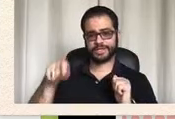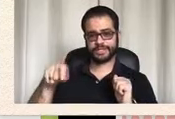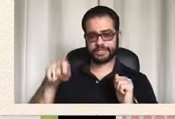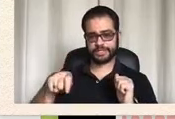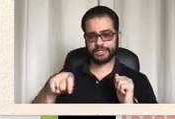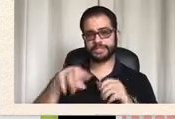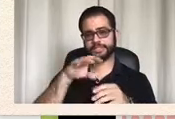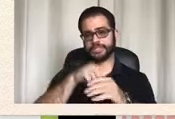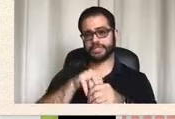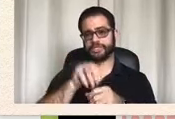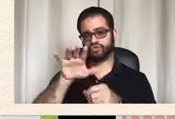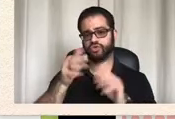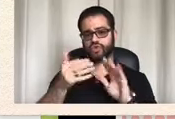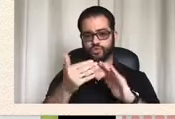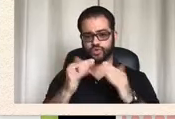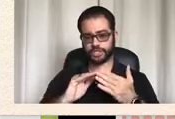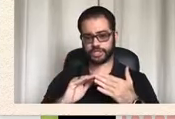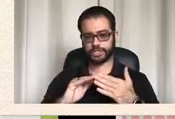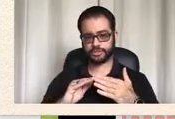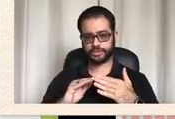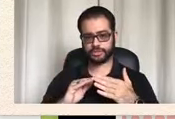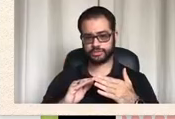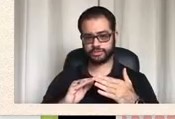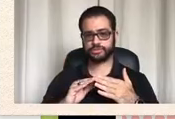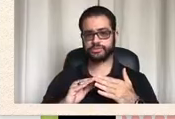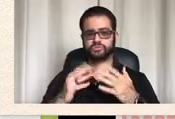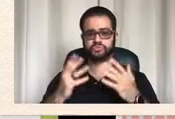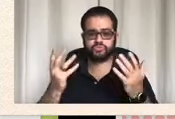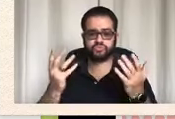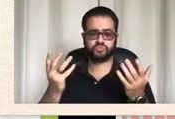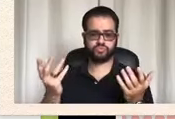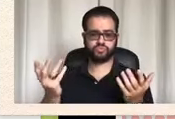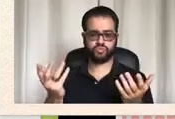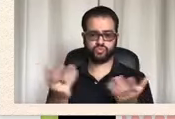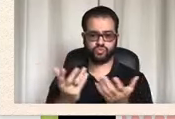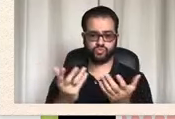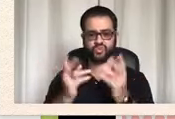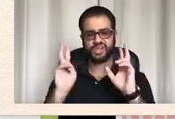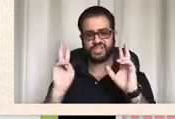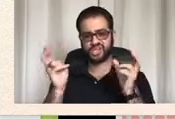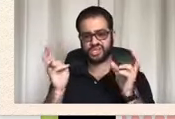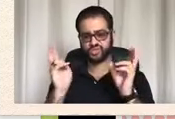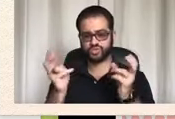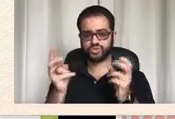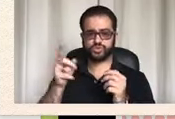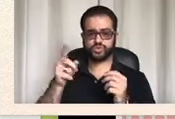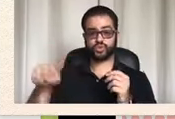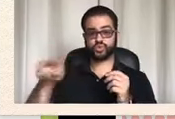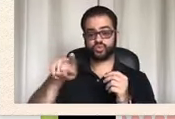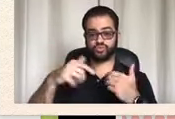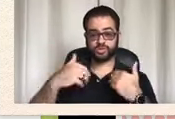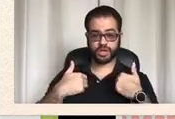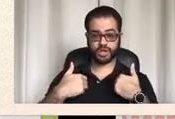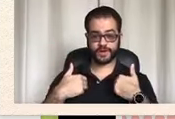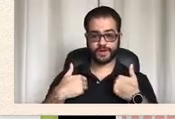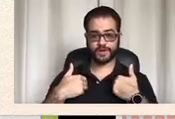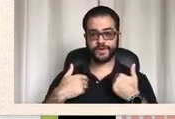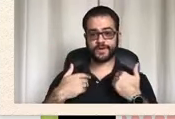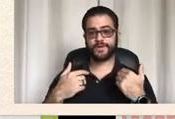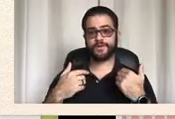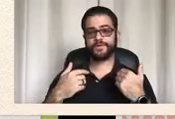community. What are the issues that you face as a